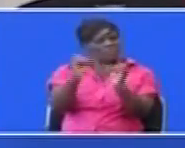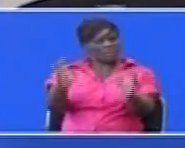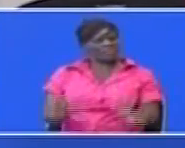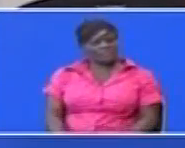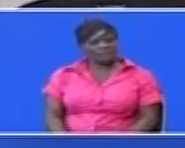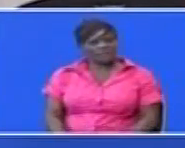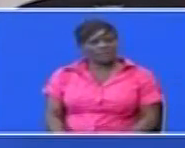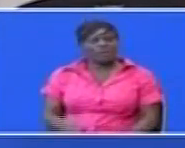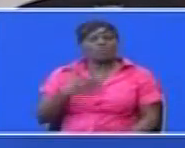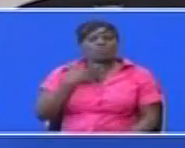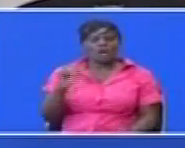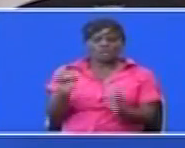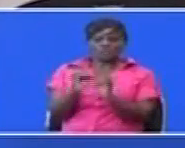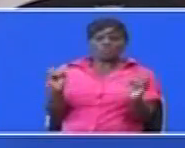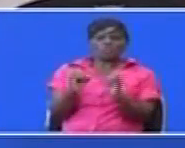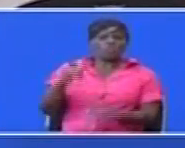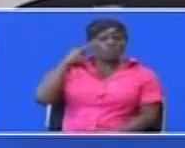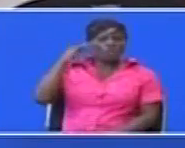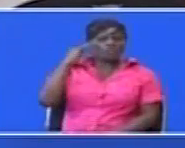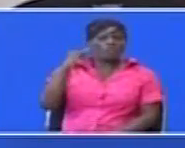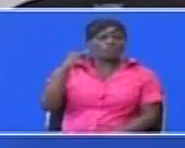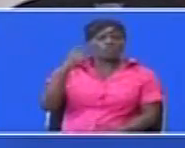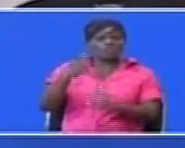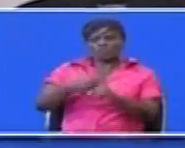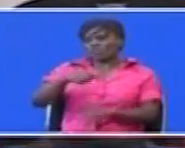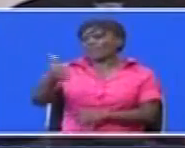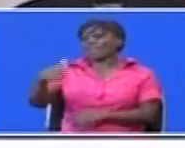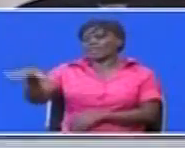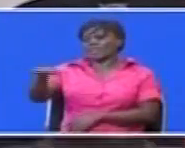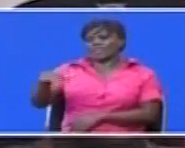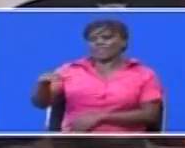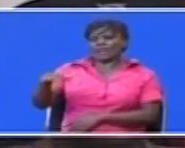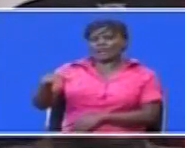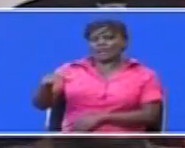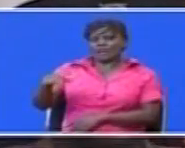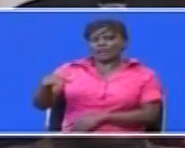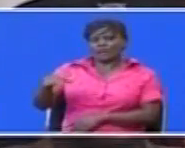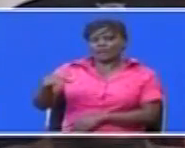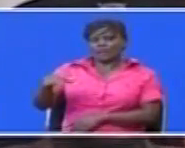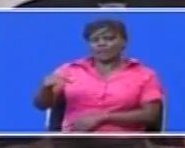I don't work on phone calls from anywhere above those who know me.